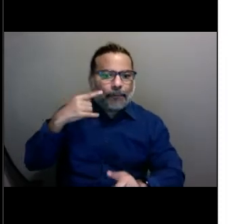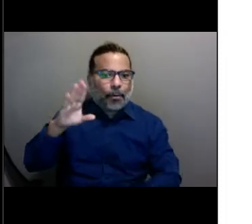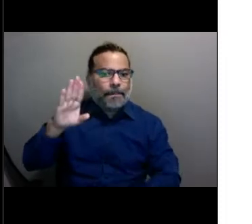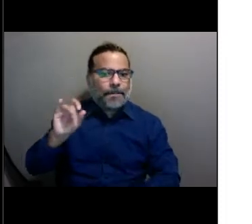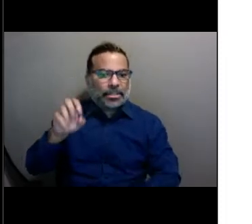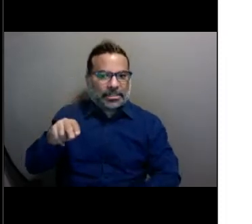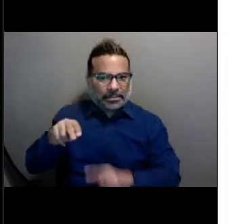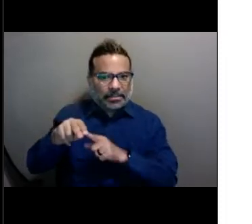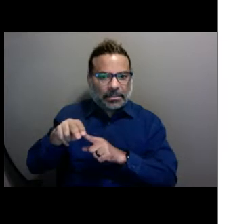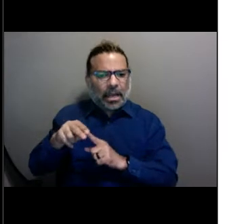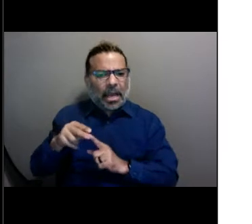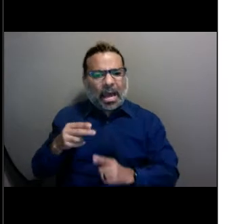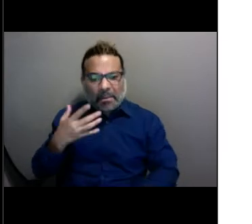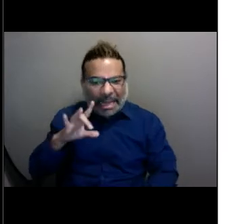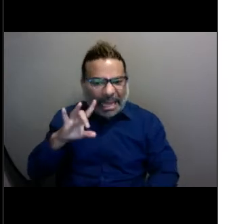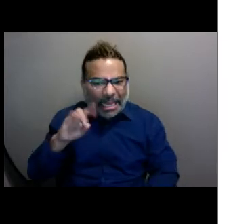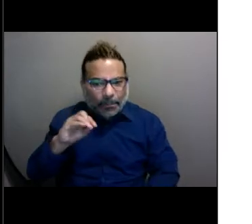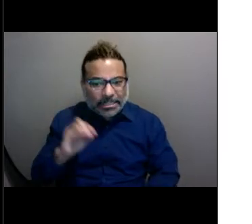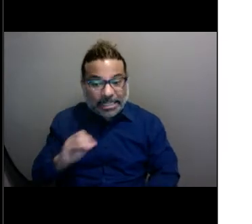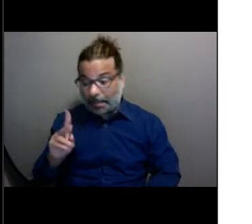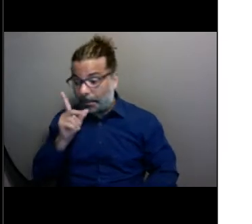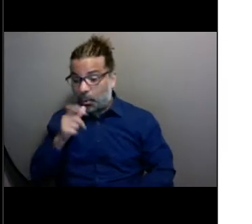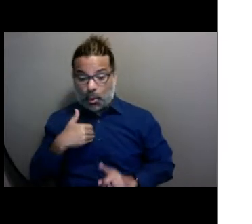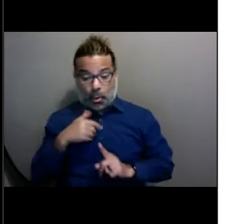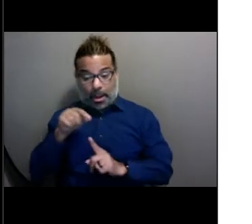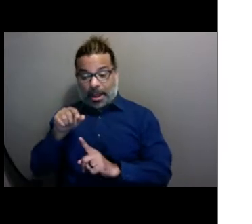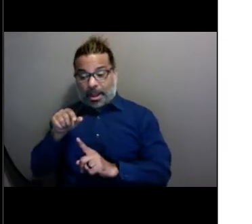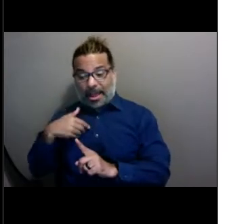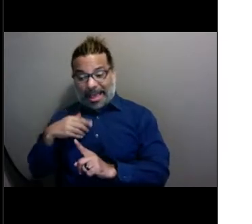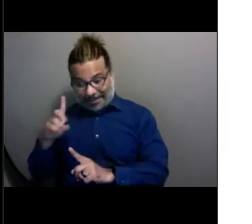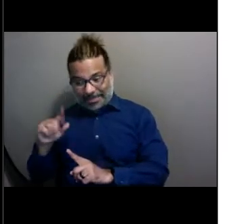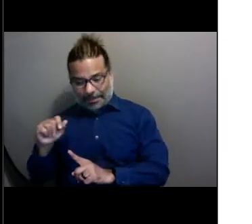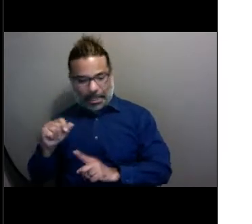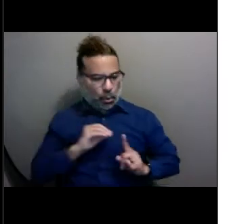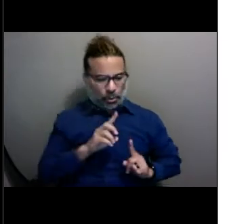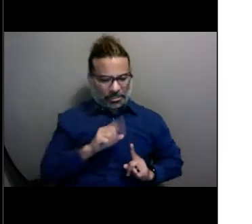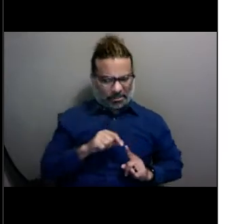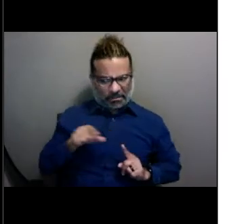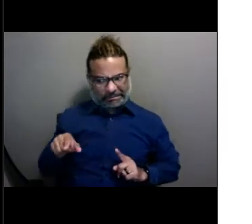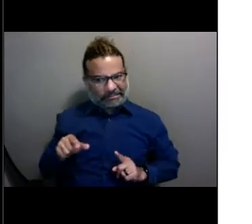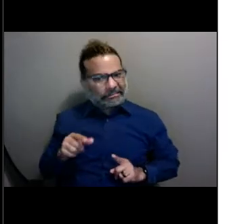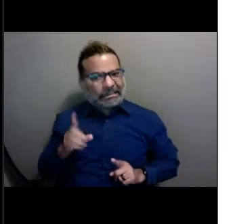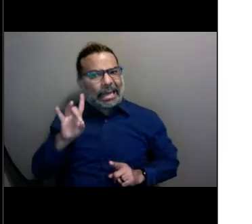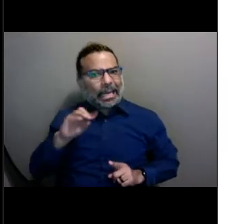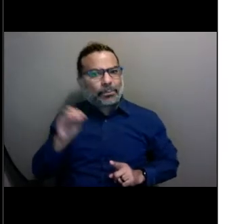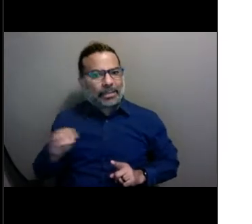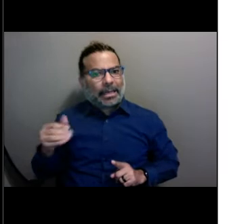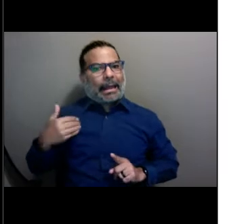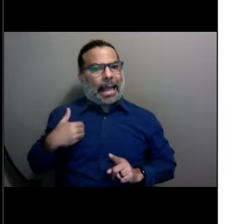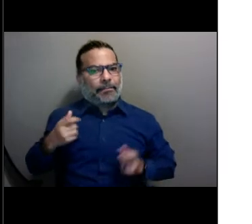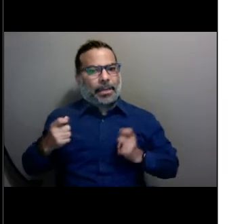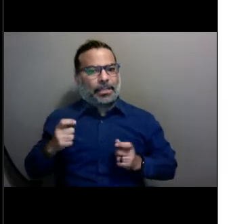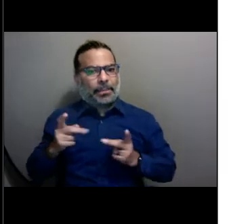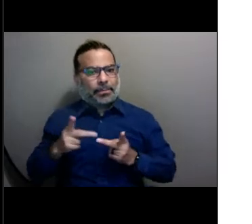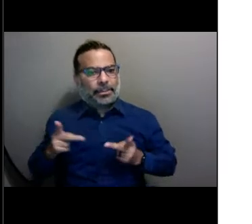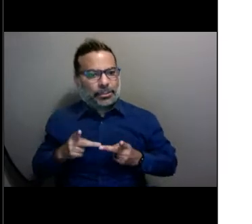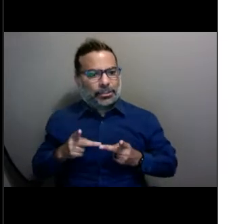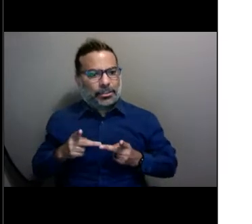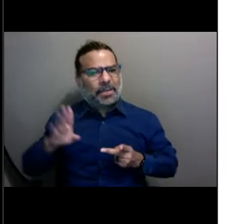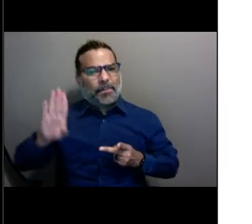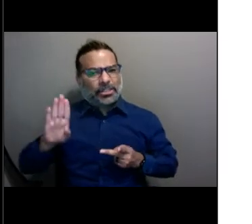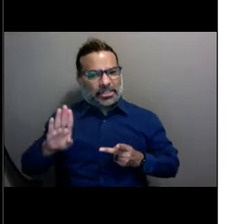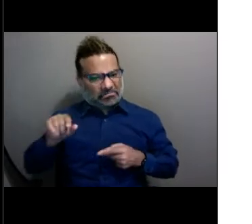almost 8% for Boston between people with and without disabilities in terms of holding management positions. So, and it's true that people